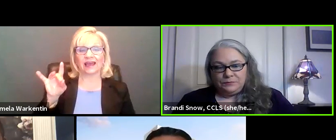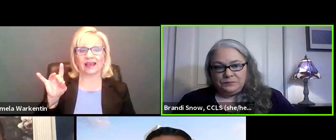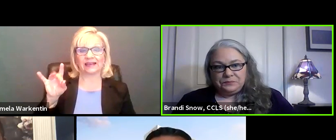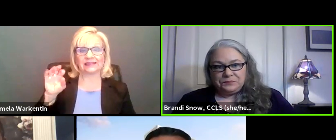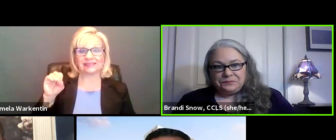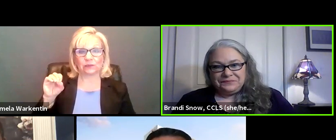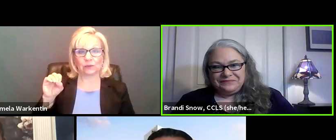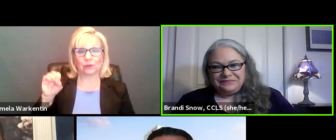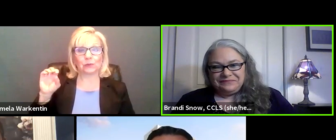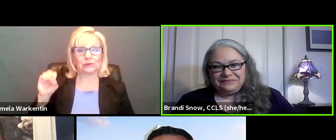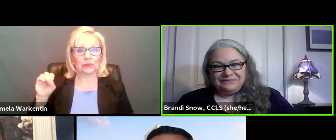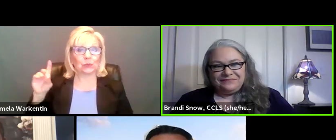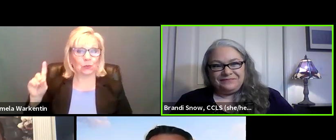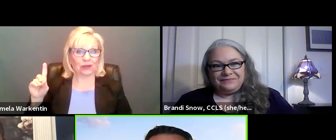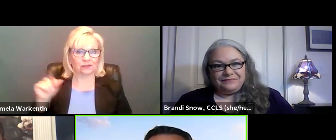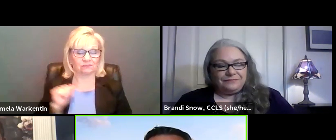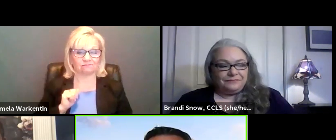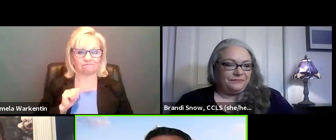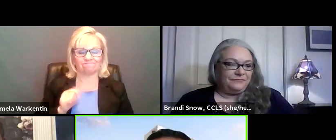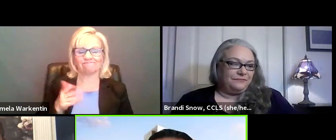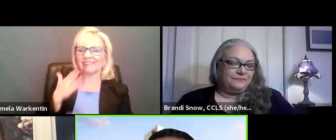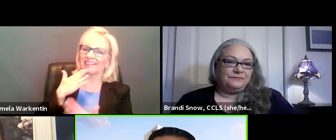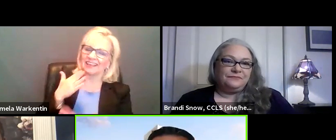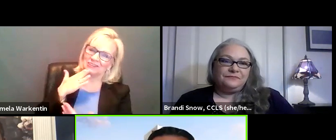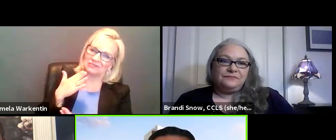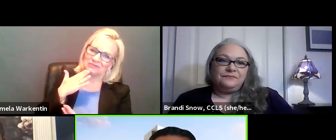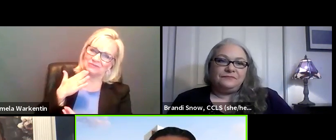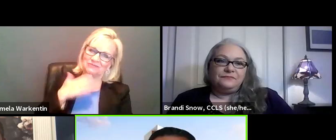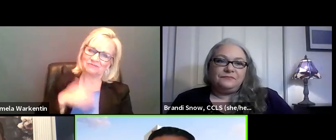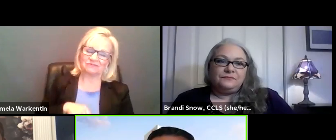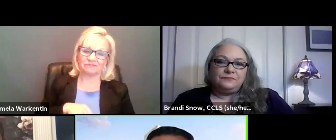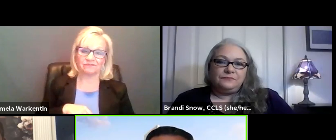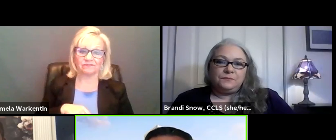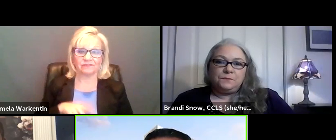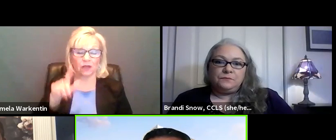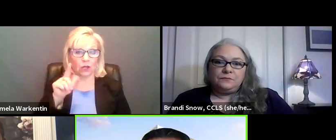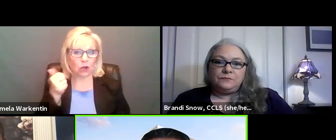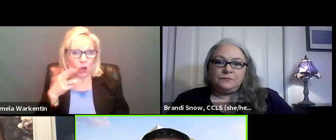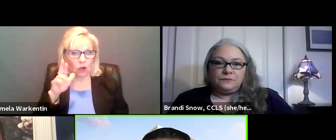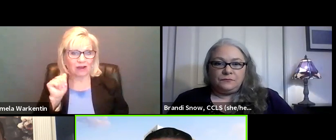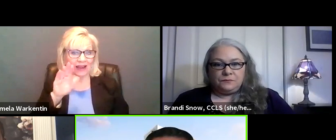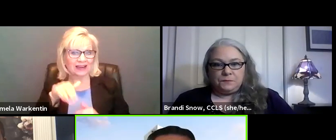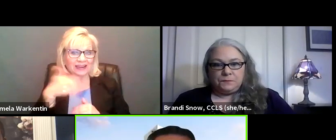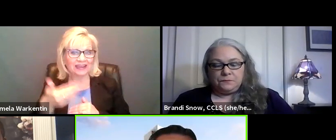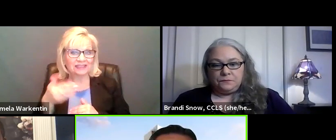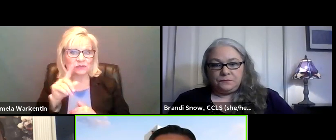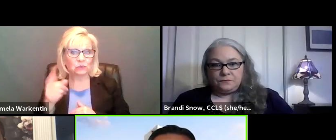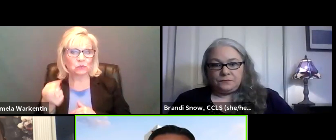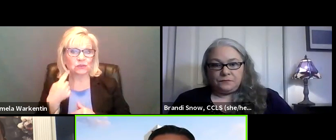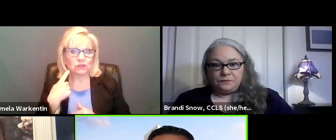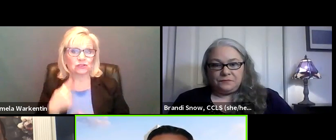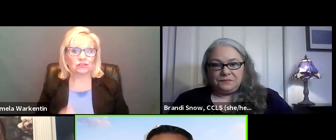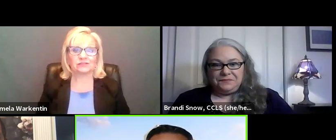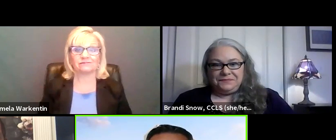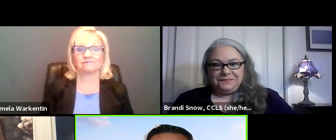800-675-8001. Great, thank you. Laura, can we go to the next question?